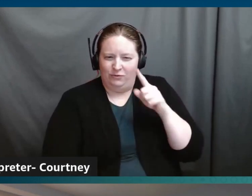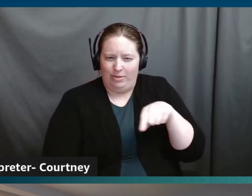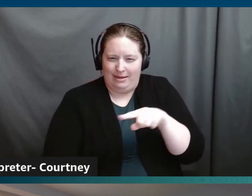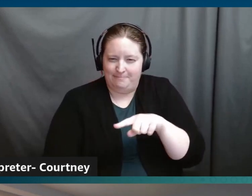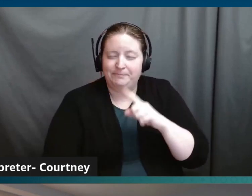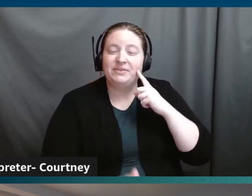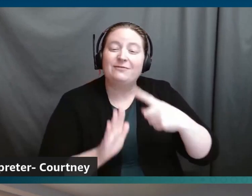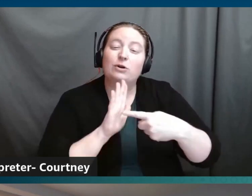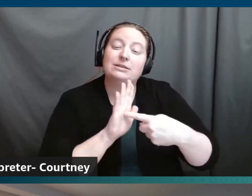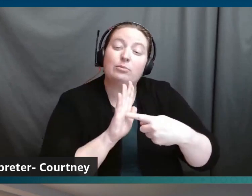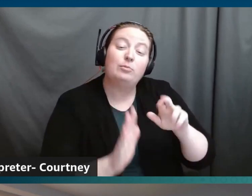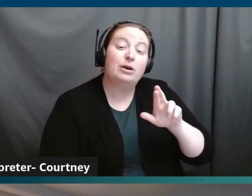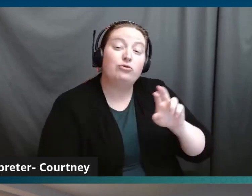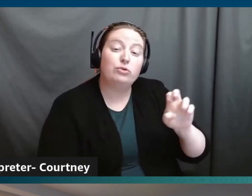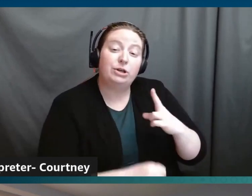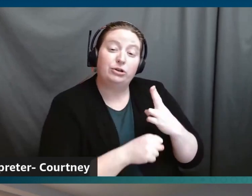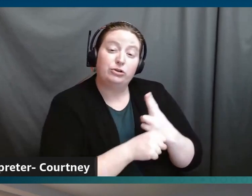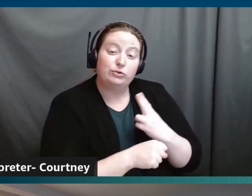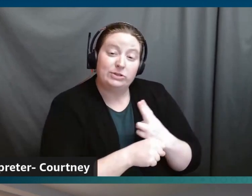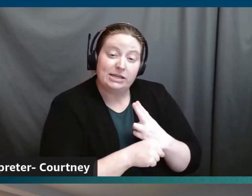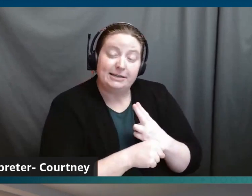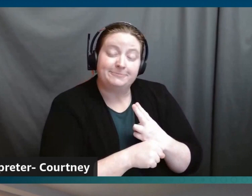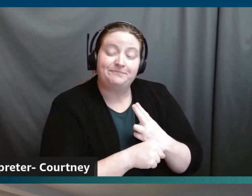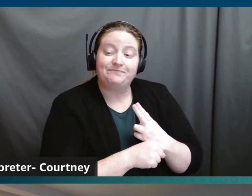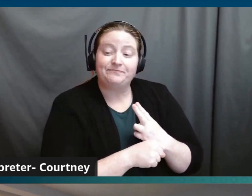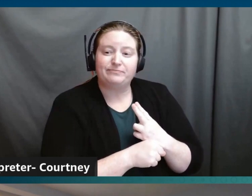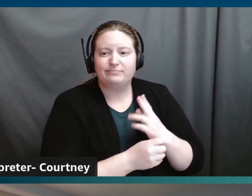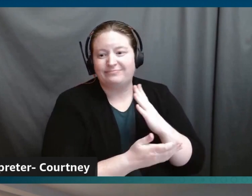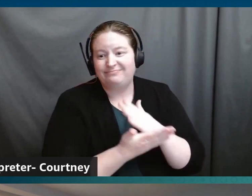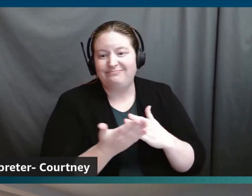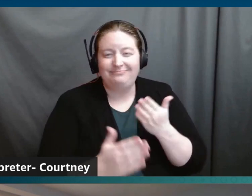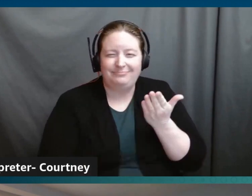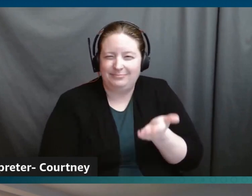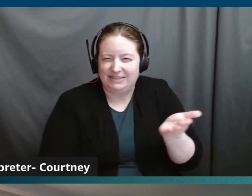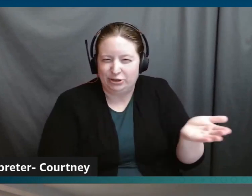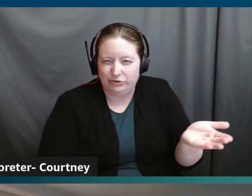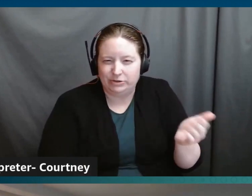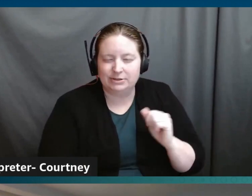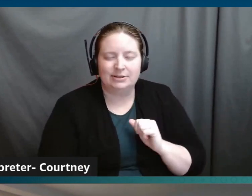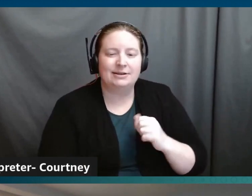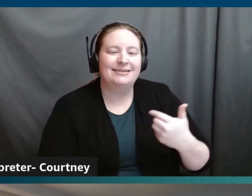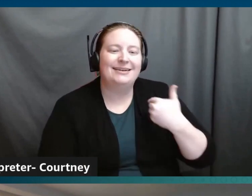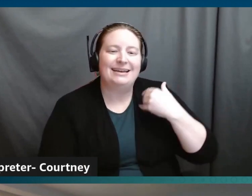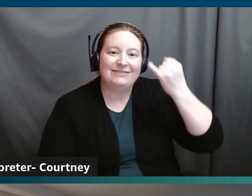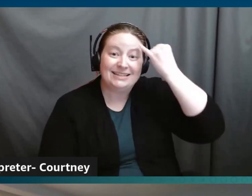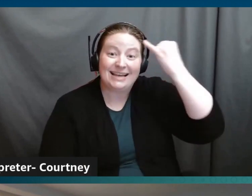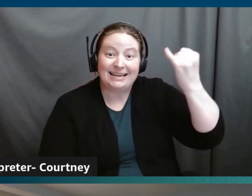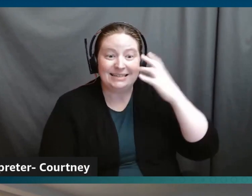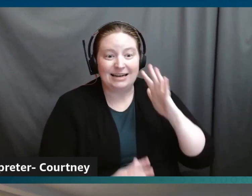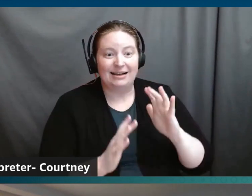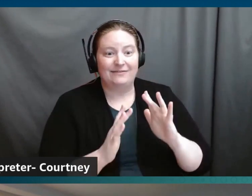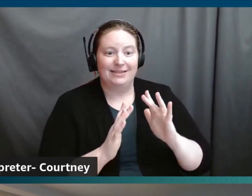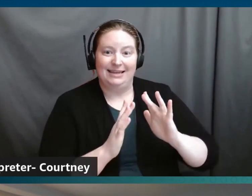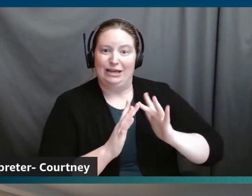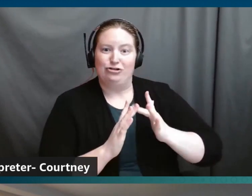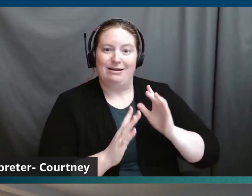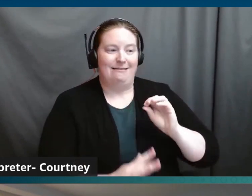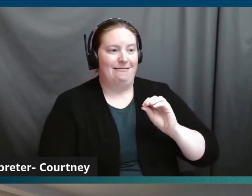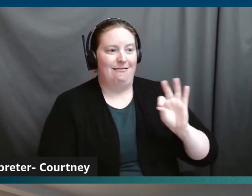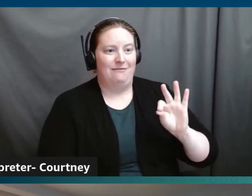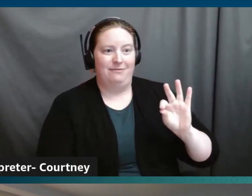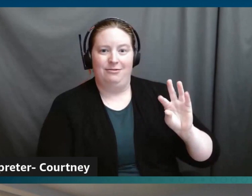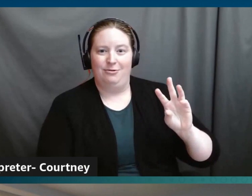by reusing some of those materials. So there's this whole idea of the internet of waste. How can